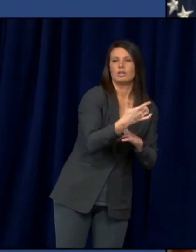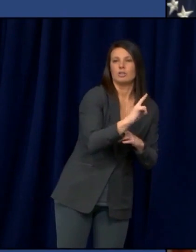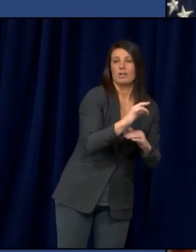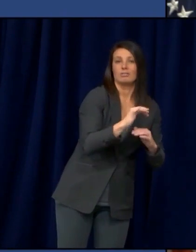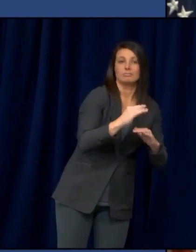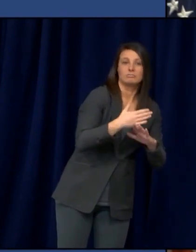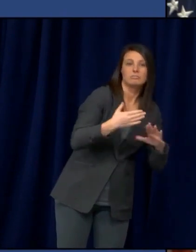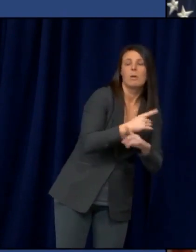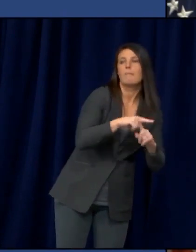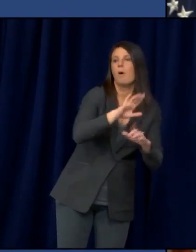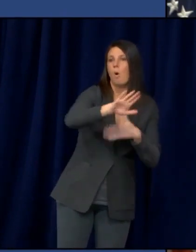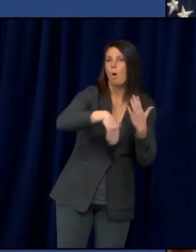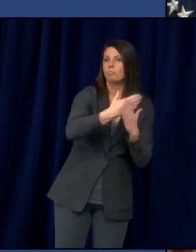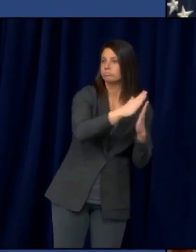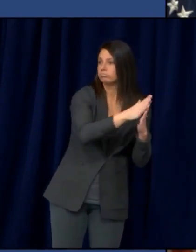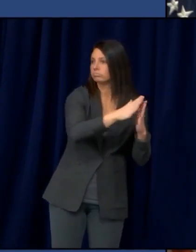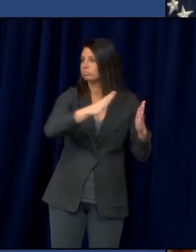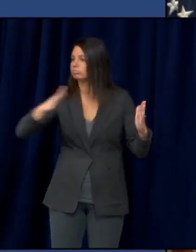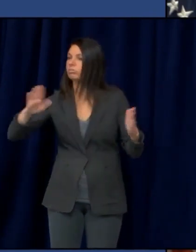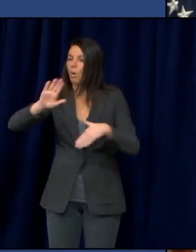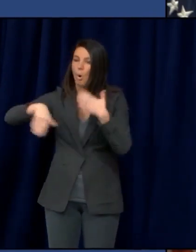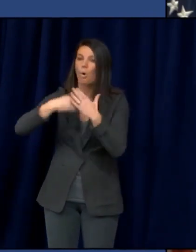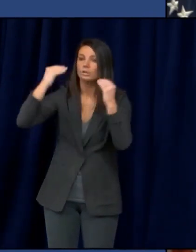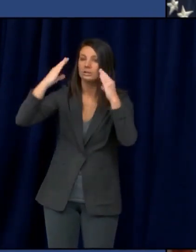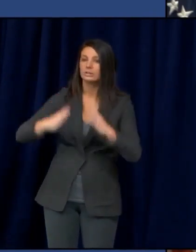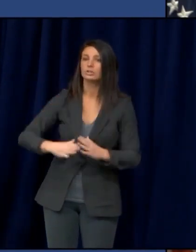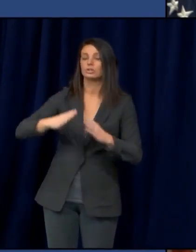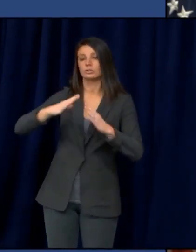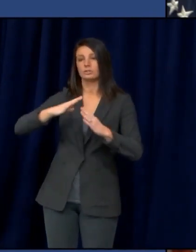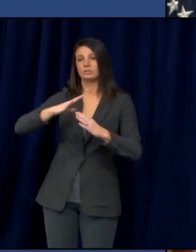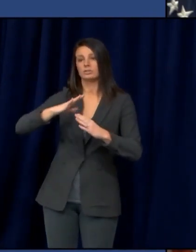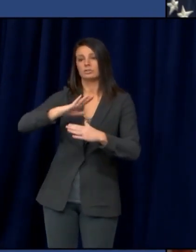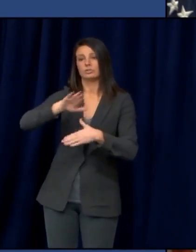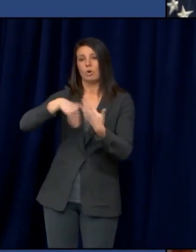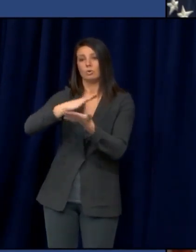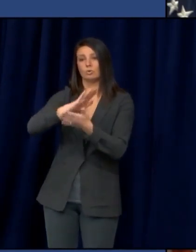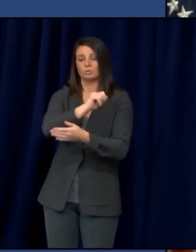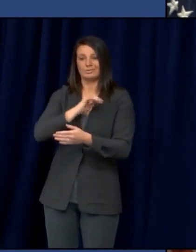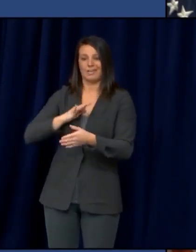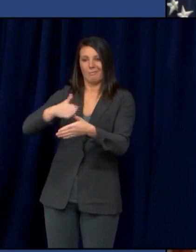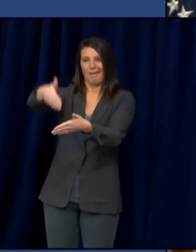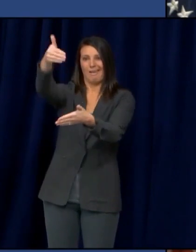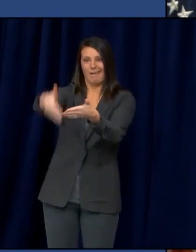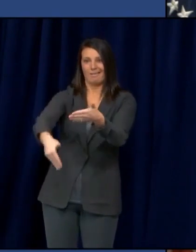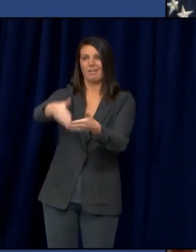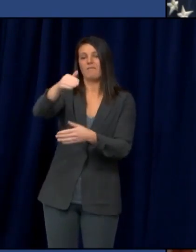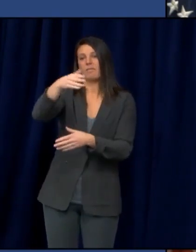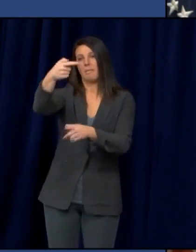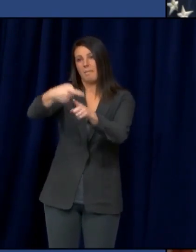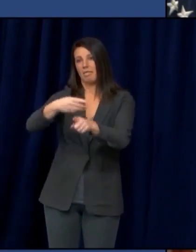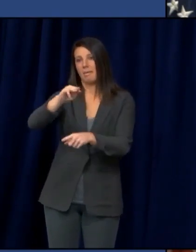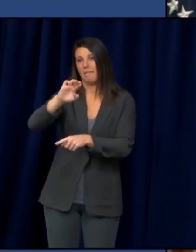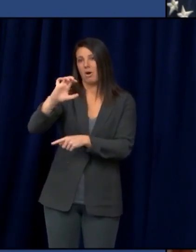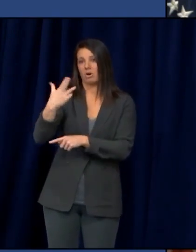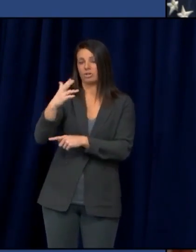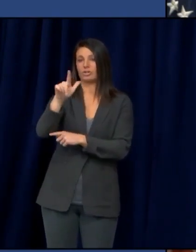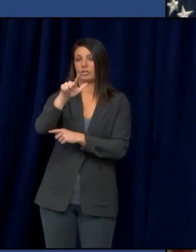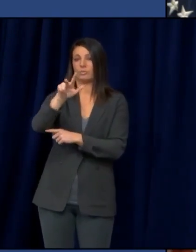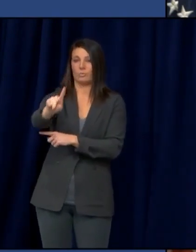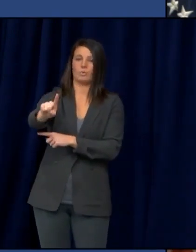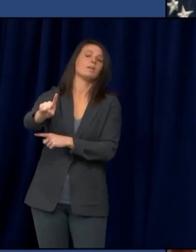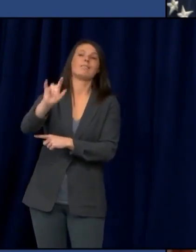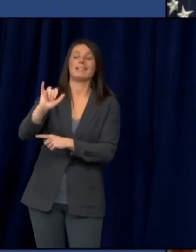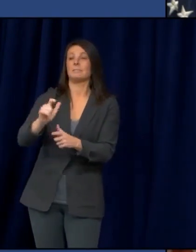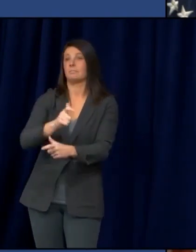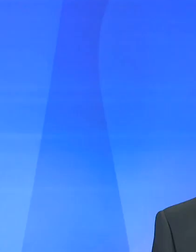but everybody, all the way up through high school, by the end of the month. That's Wednesday, the 31st of March. That's a big deal.